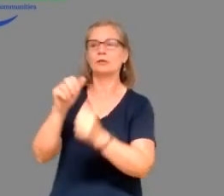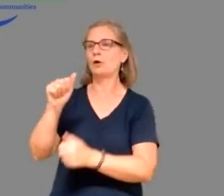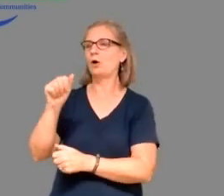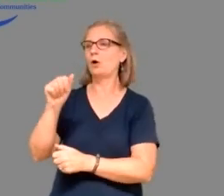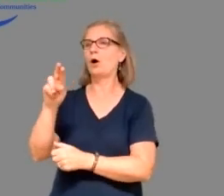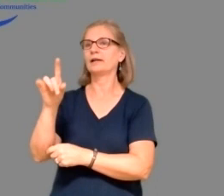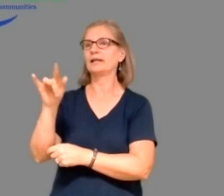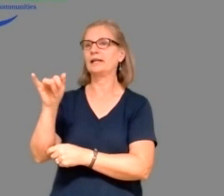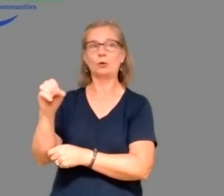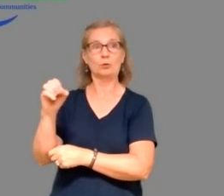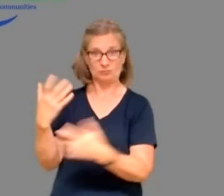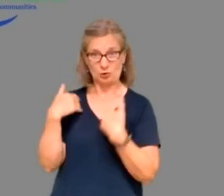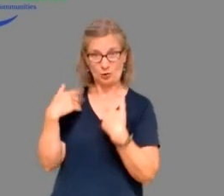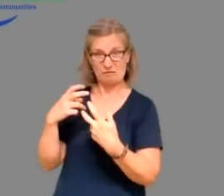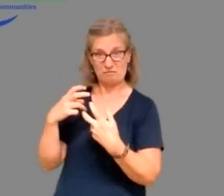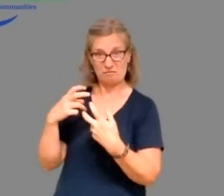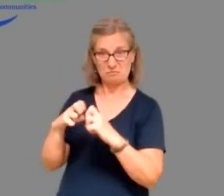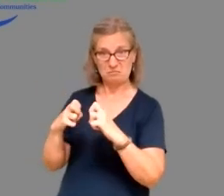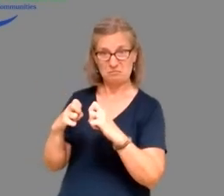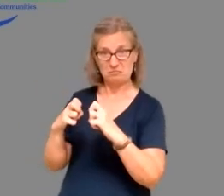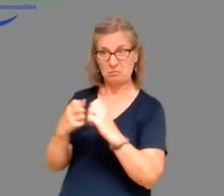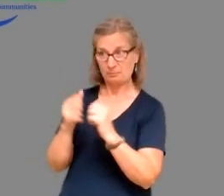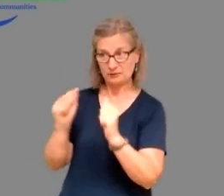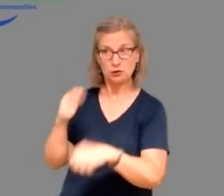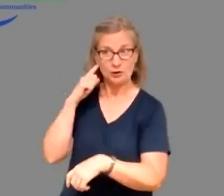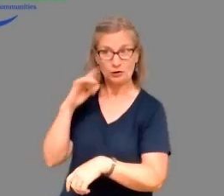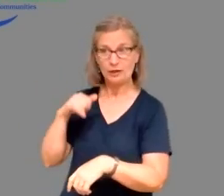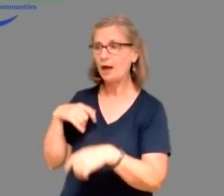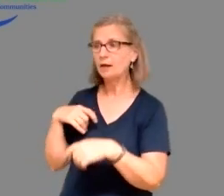the corner with his headphones on.